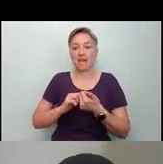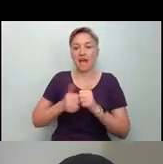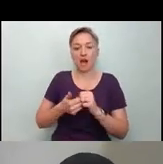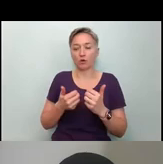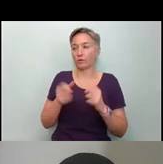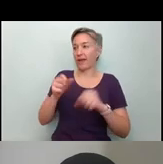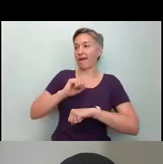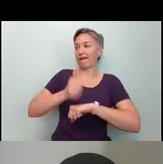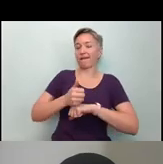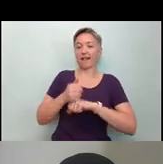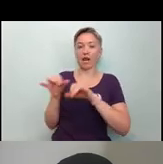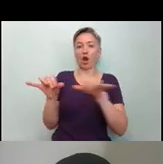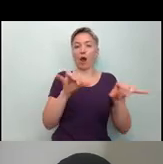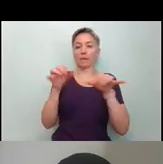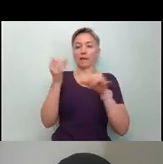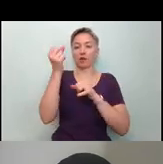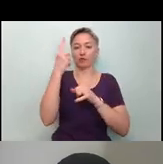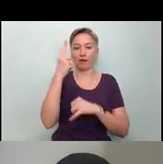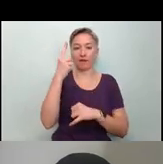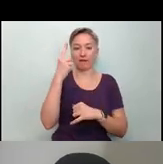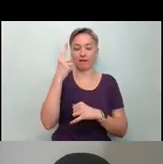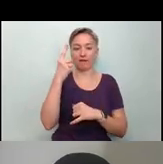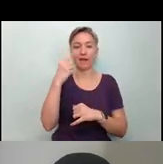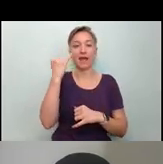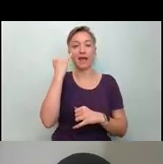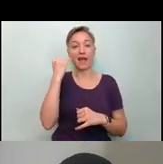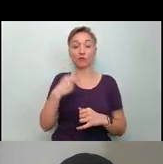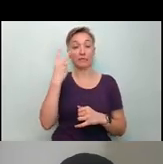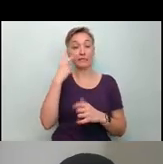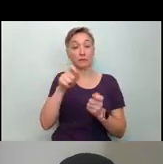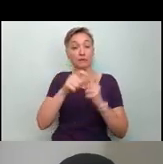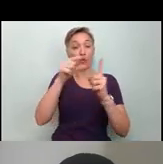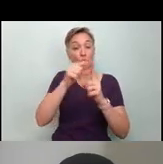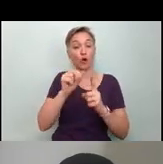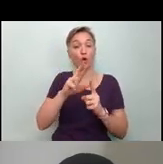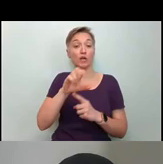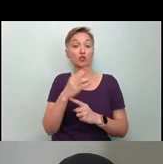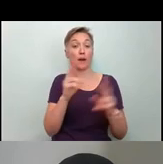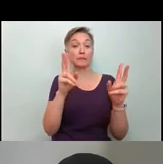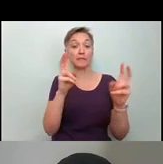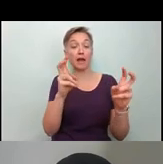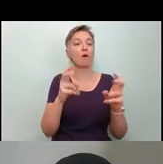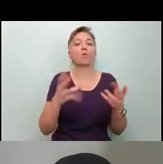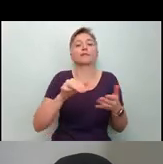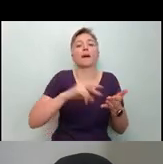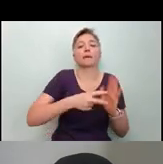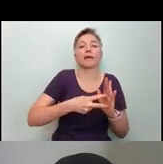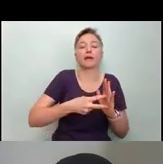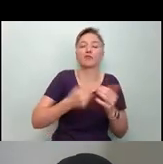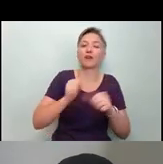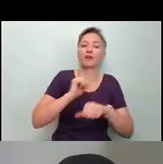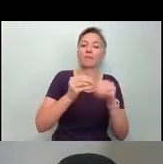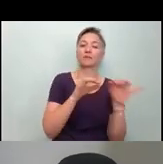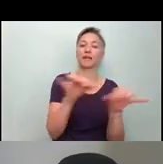understanding about when we hear a particular word or job title. We'll be looking to put in